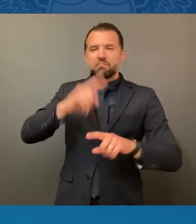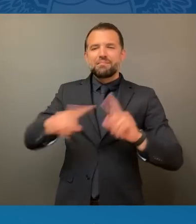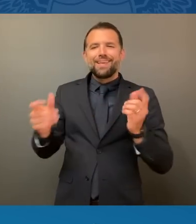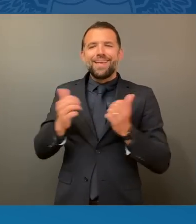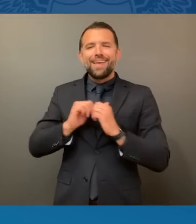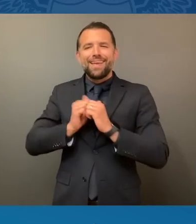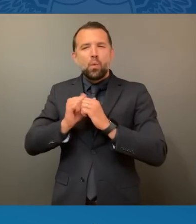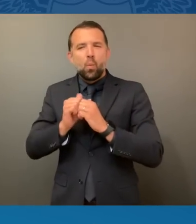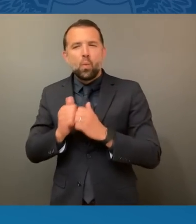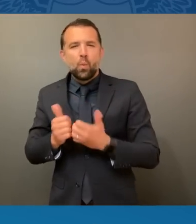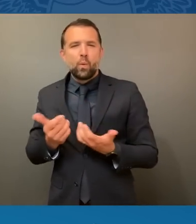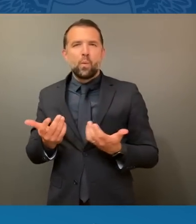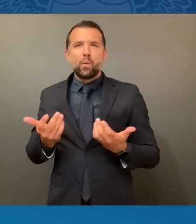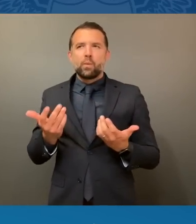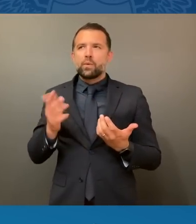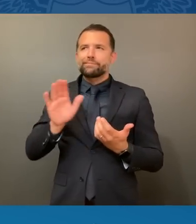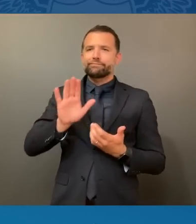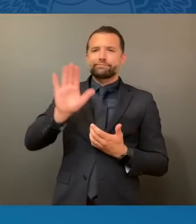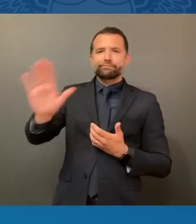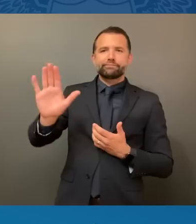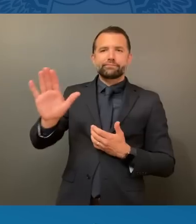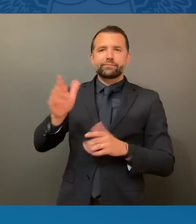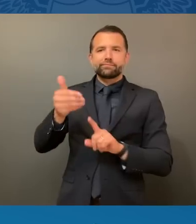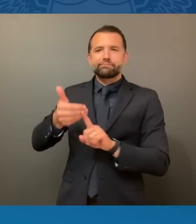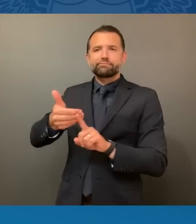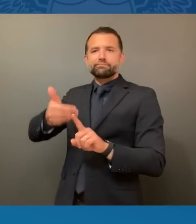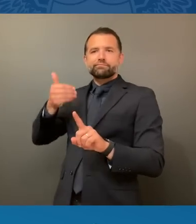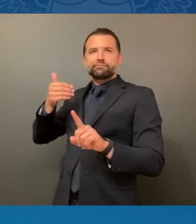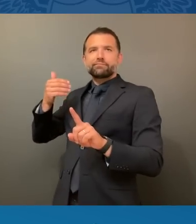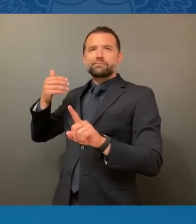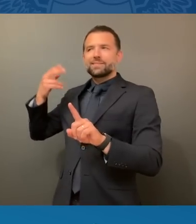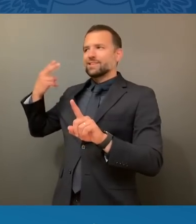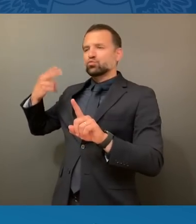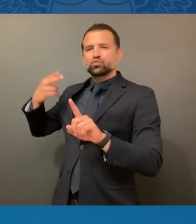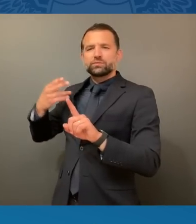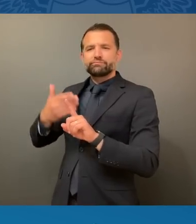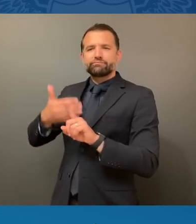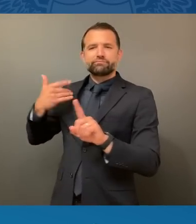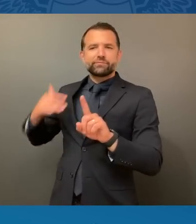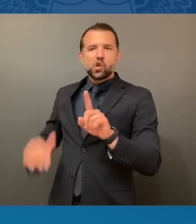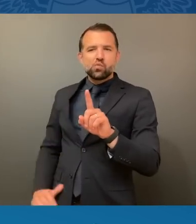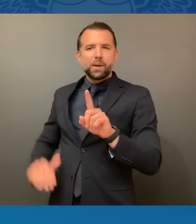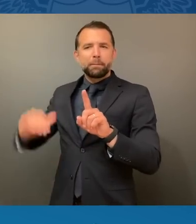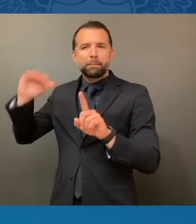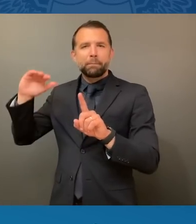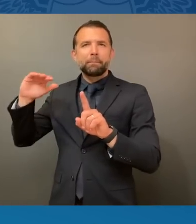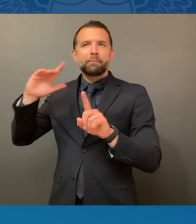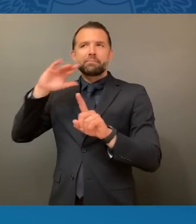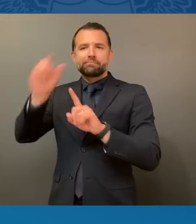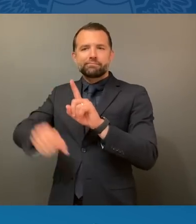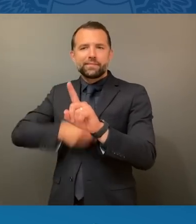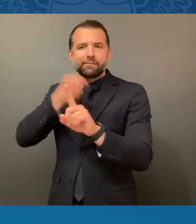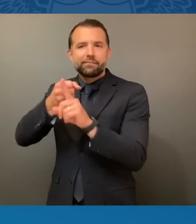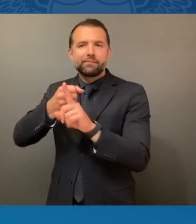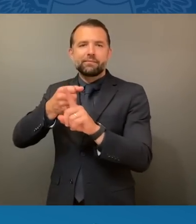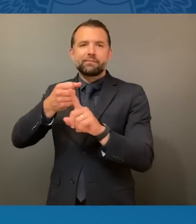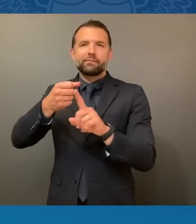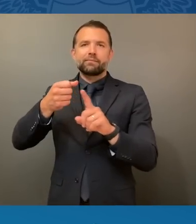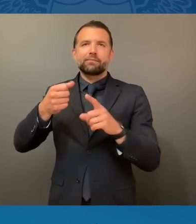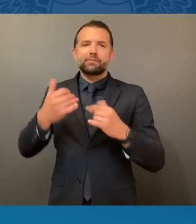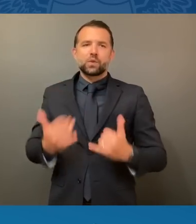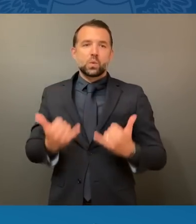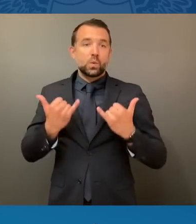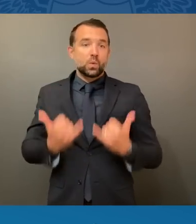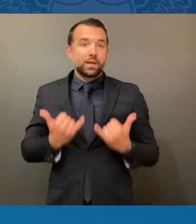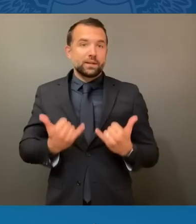has your past, growing up, impacted the arc of now being